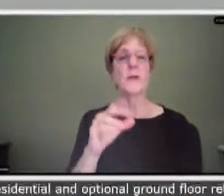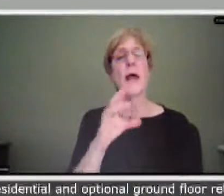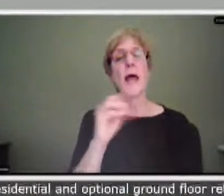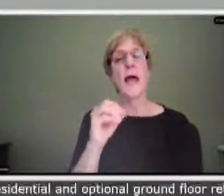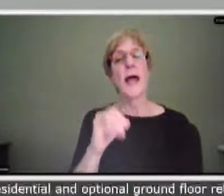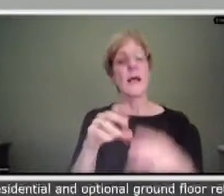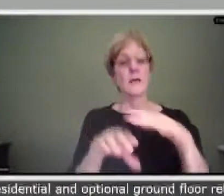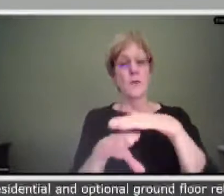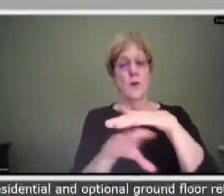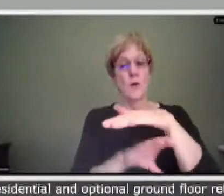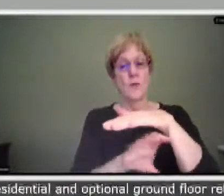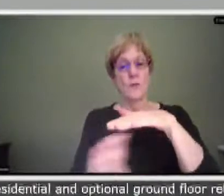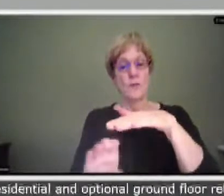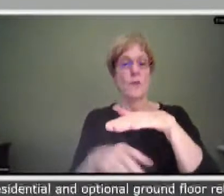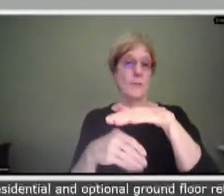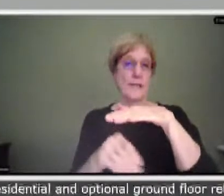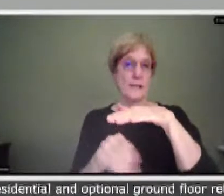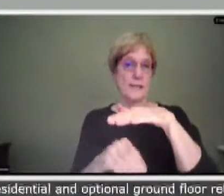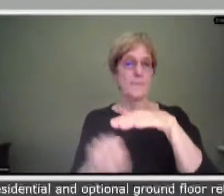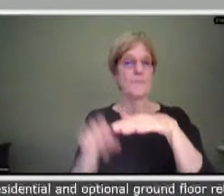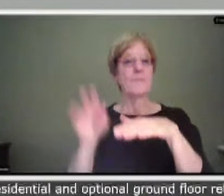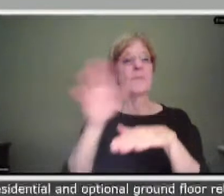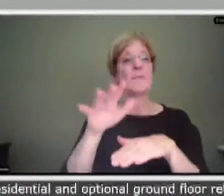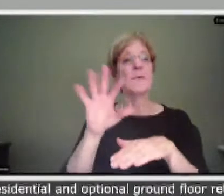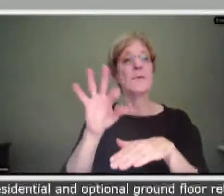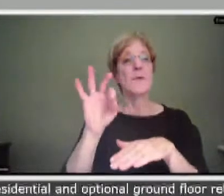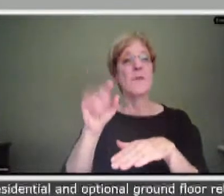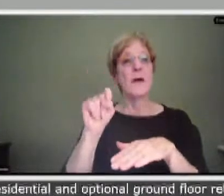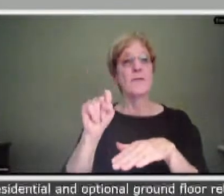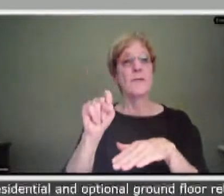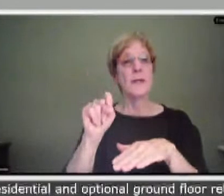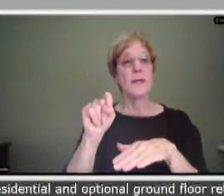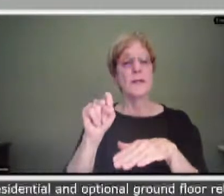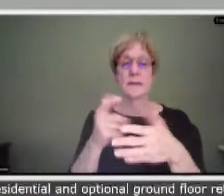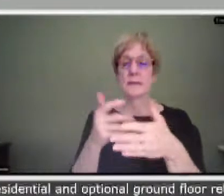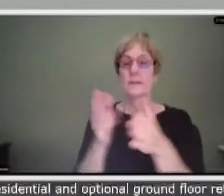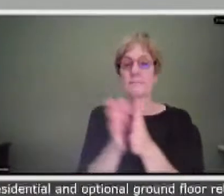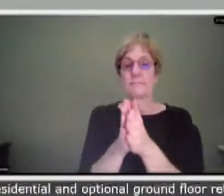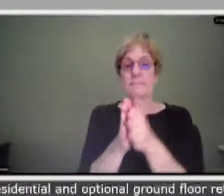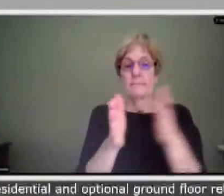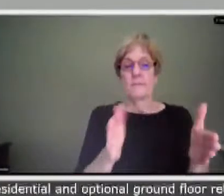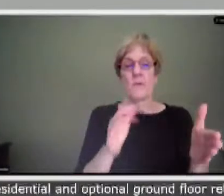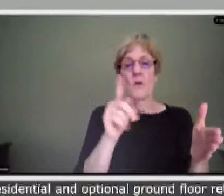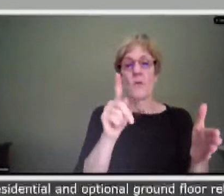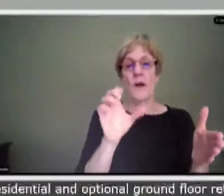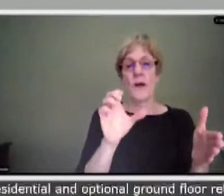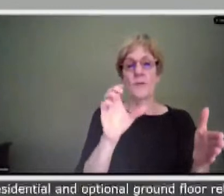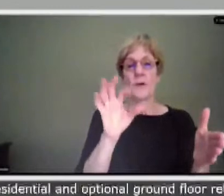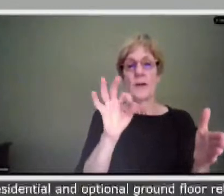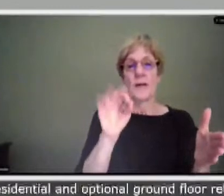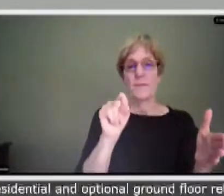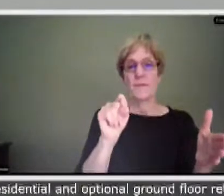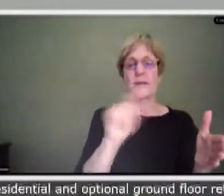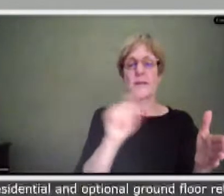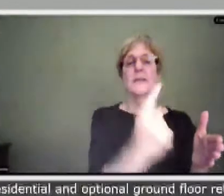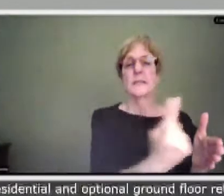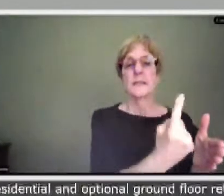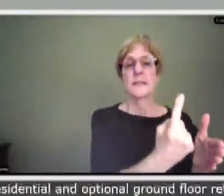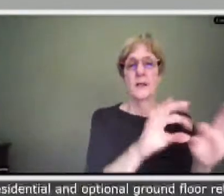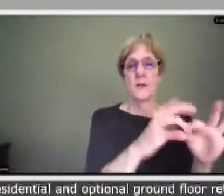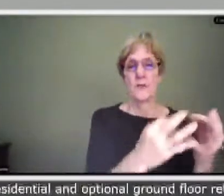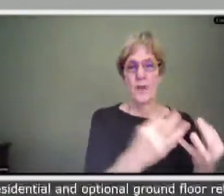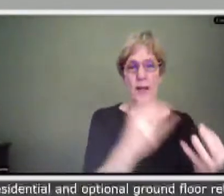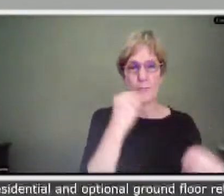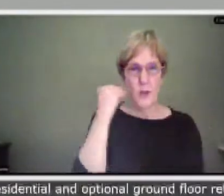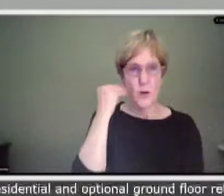would max out at 55 feet in height within 100 feet of single-family uses, and then 65 feet in height outside of that 100-foot